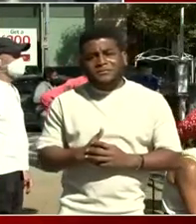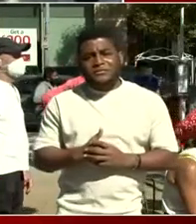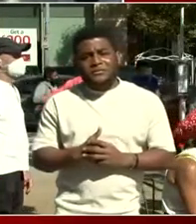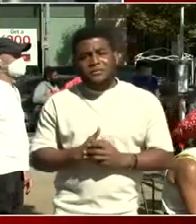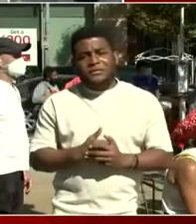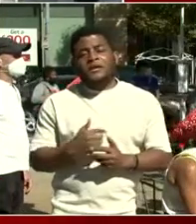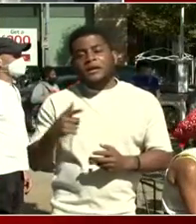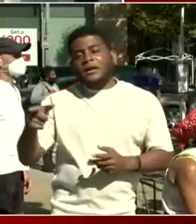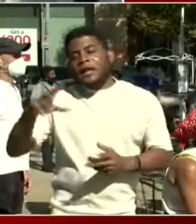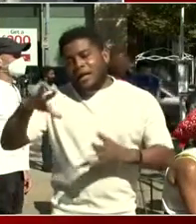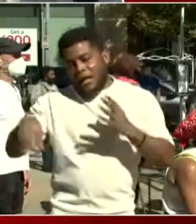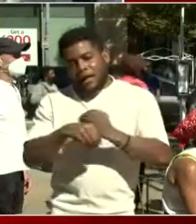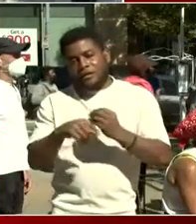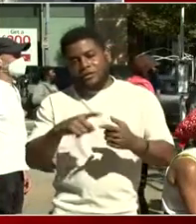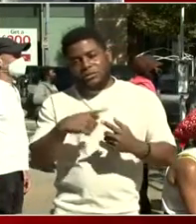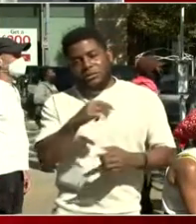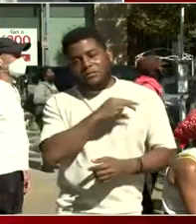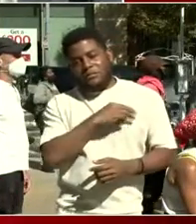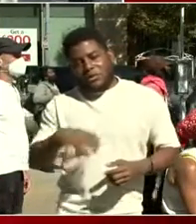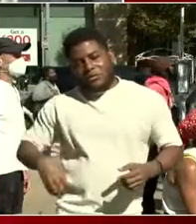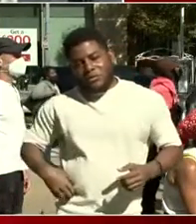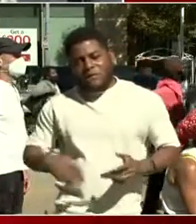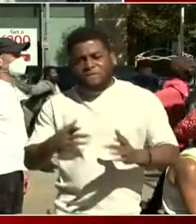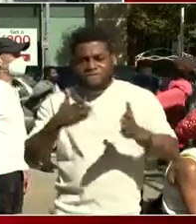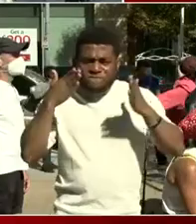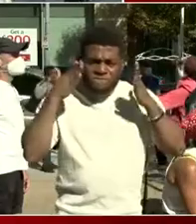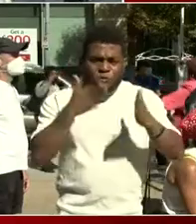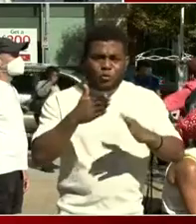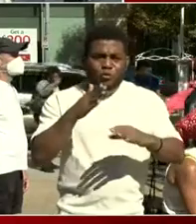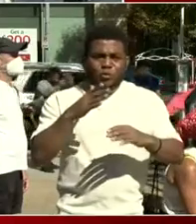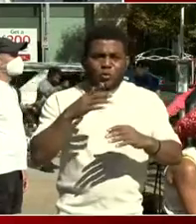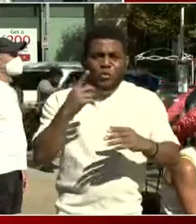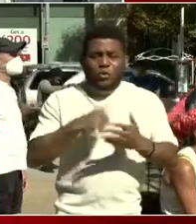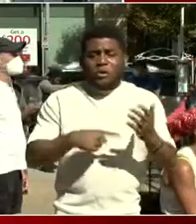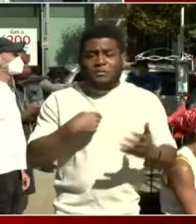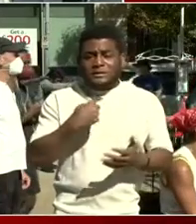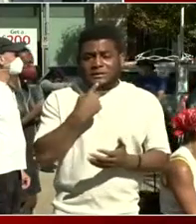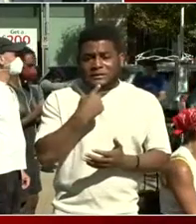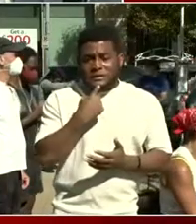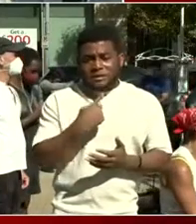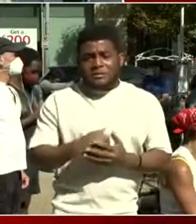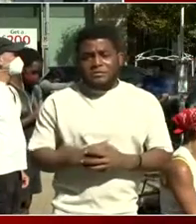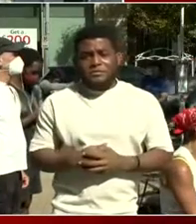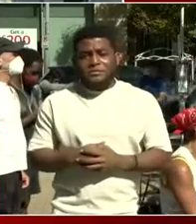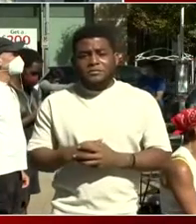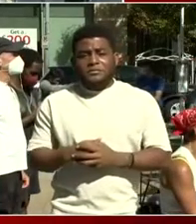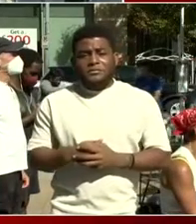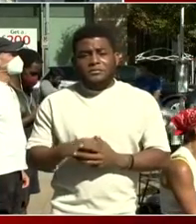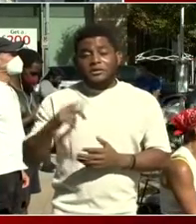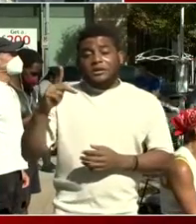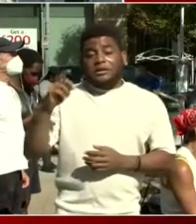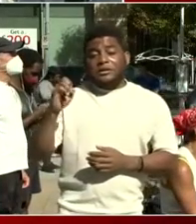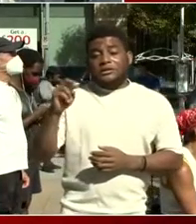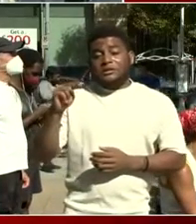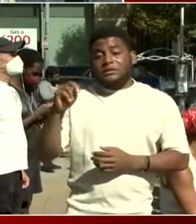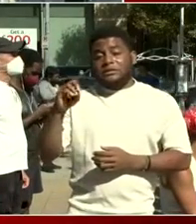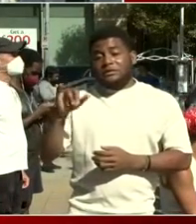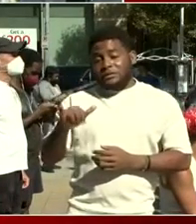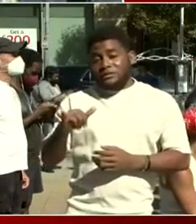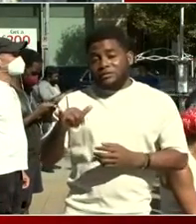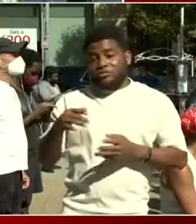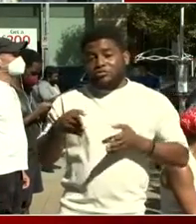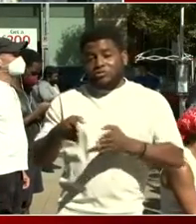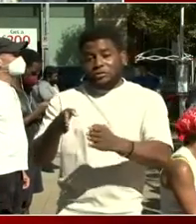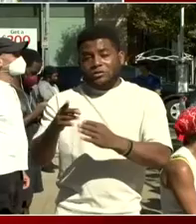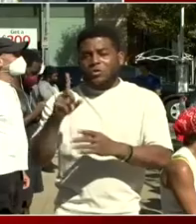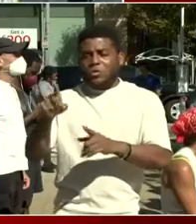acute part is what I'm aiming to deal with as we have outlined Brightwood Park, Kennedy Street, specifically that area, as one of the areas